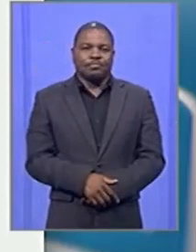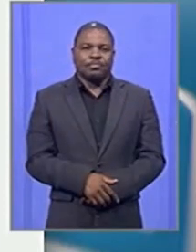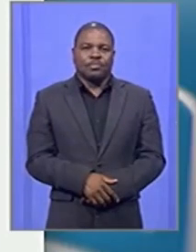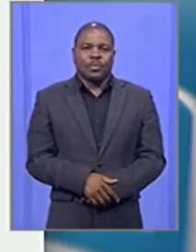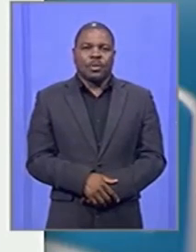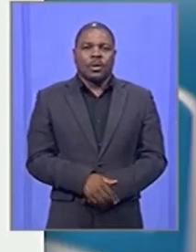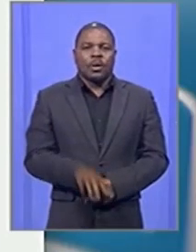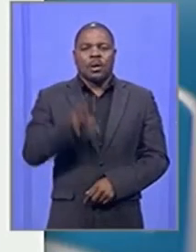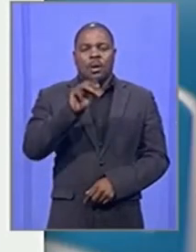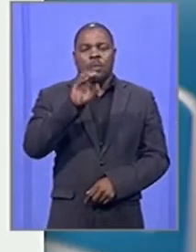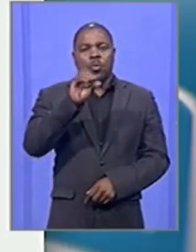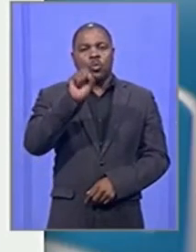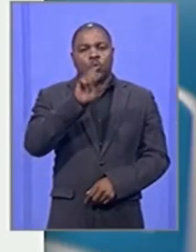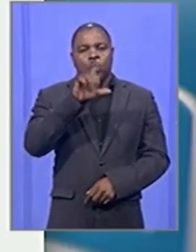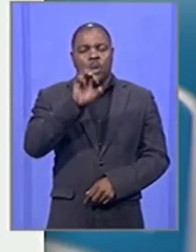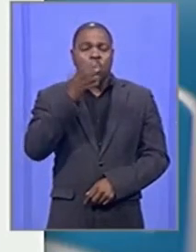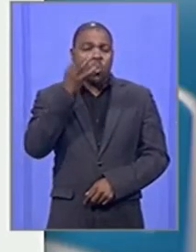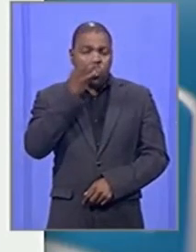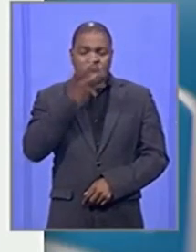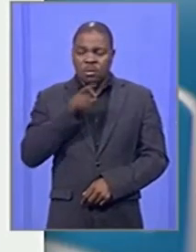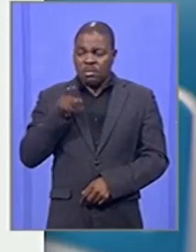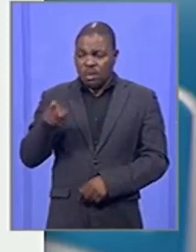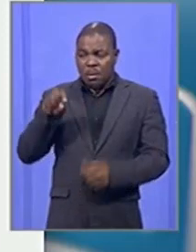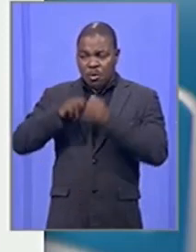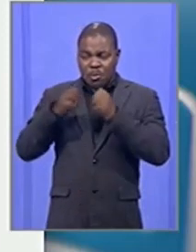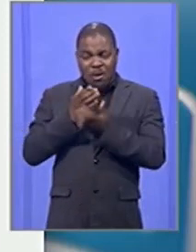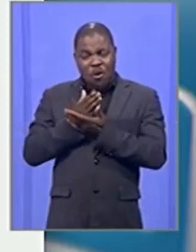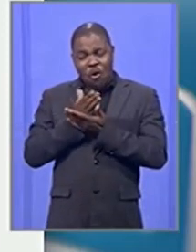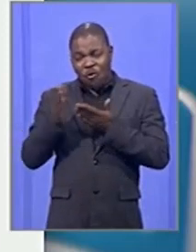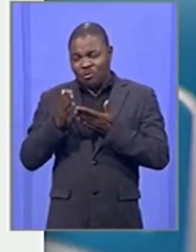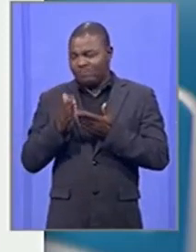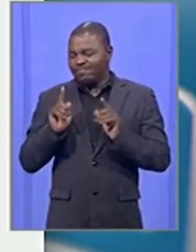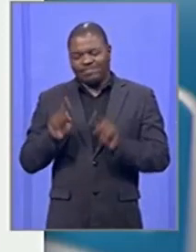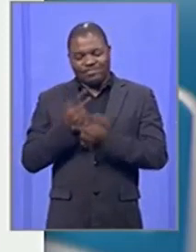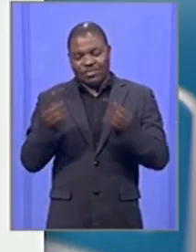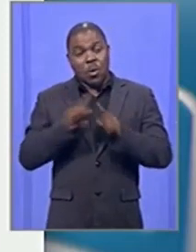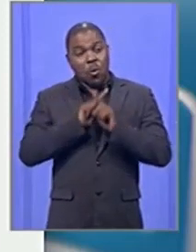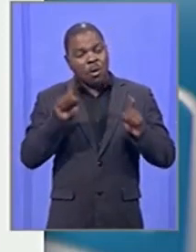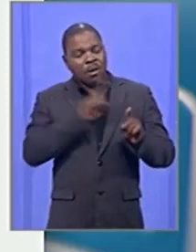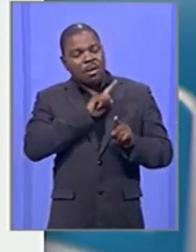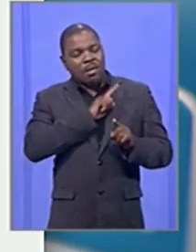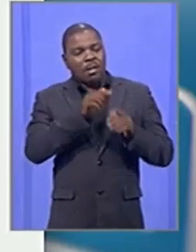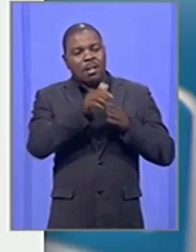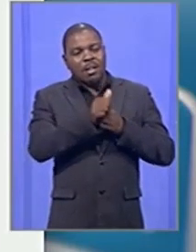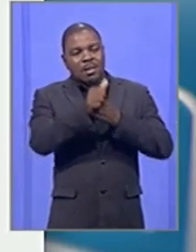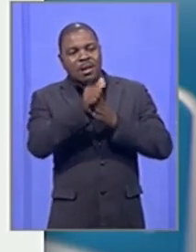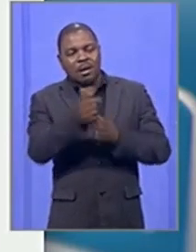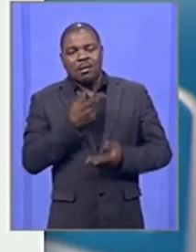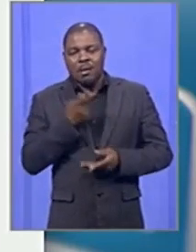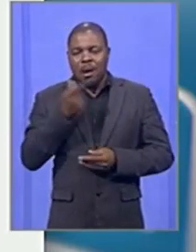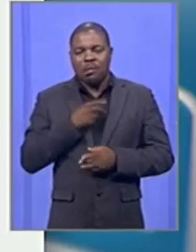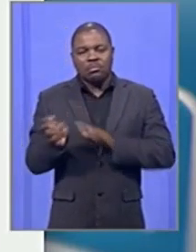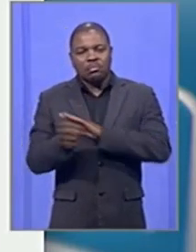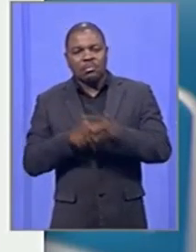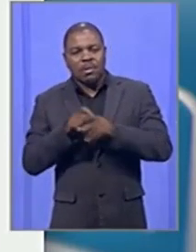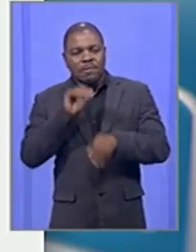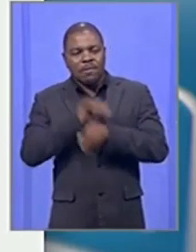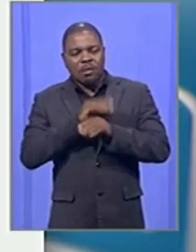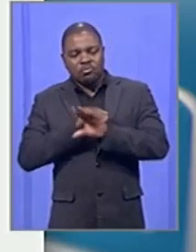Lefa Mosulo yena o re nna ga ke bone mathata a ya ka theko ga fela baetapele ba ntse ba tswela pele go ipa tšhelete le go fa metswalle ya